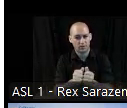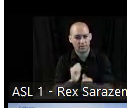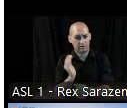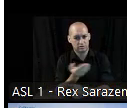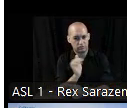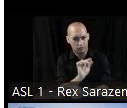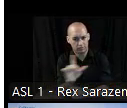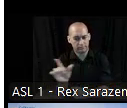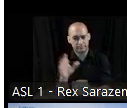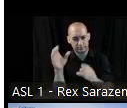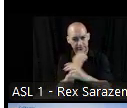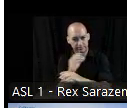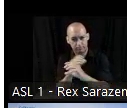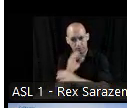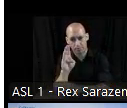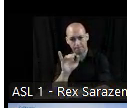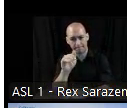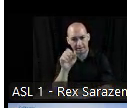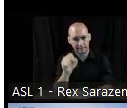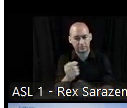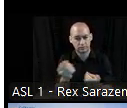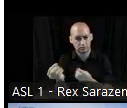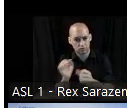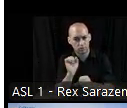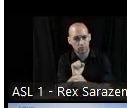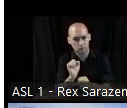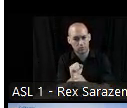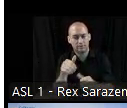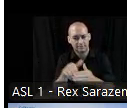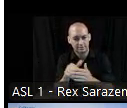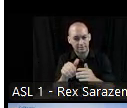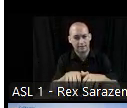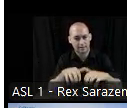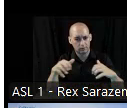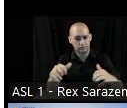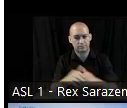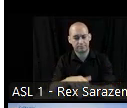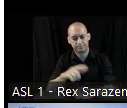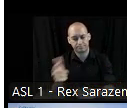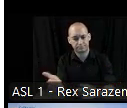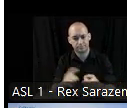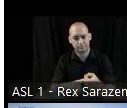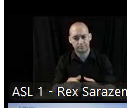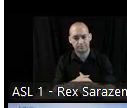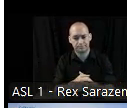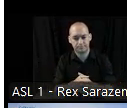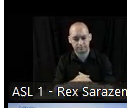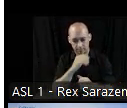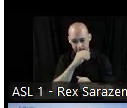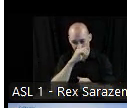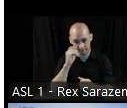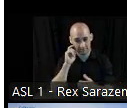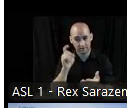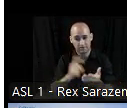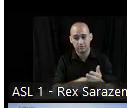explore biases while doing the work of this council. And I'll pass it to Berta. Thank you, Vivian. We acknowledge that while